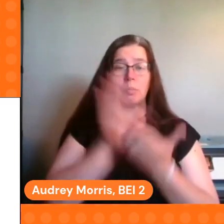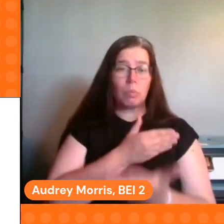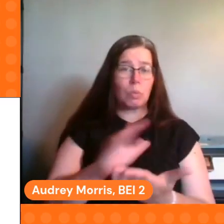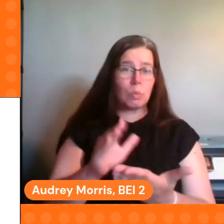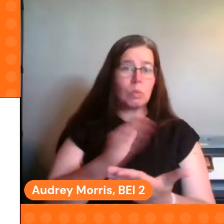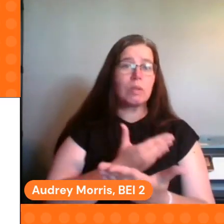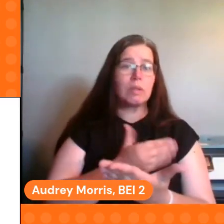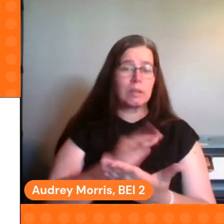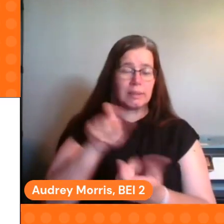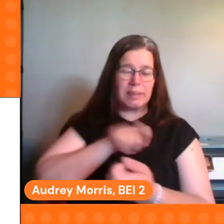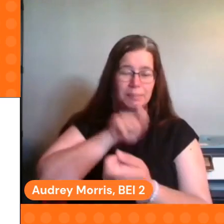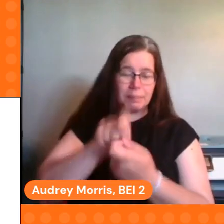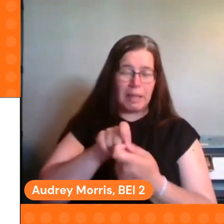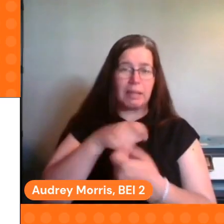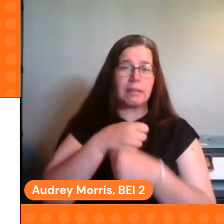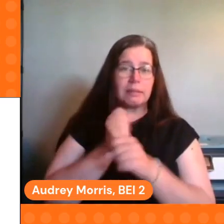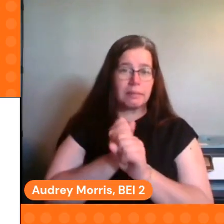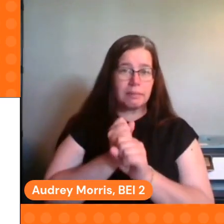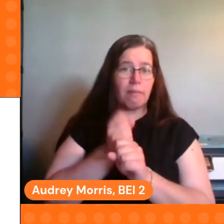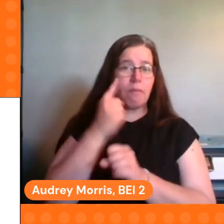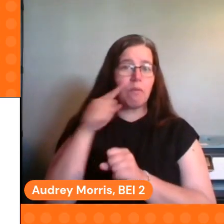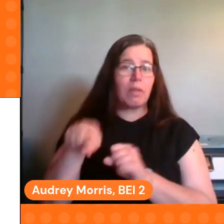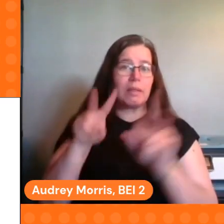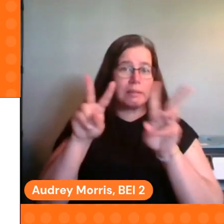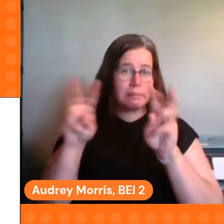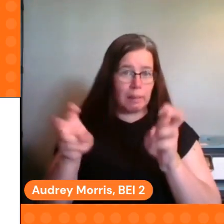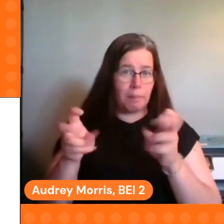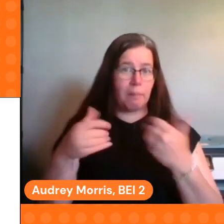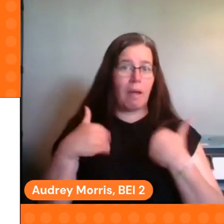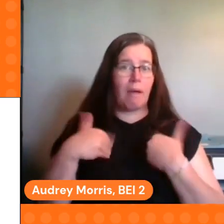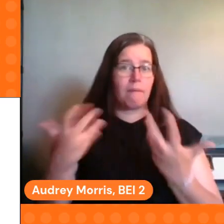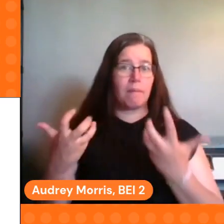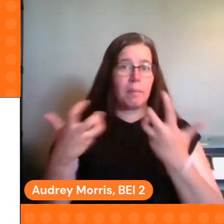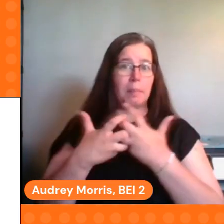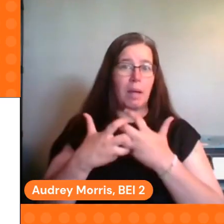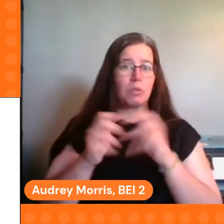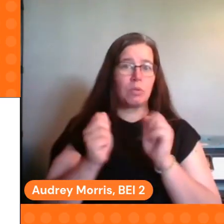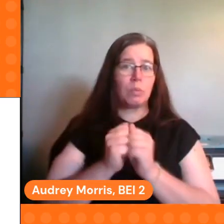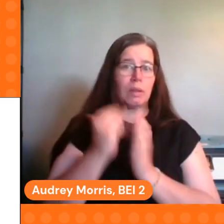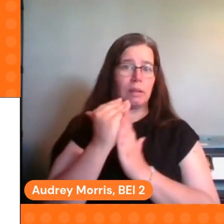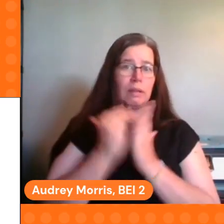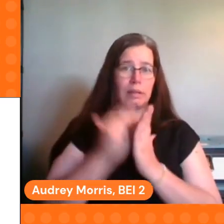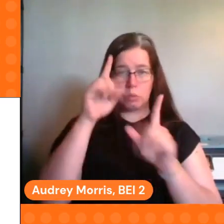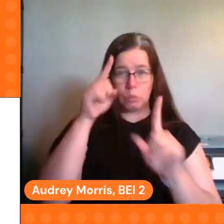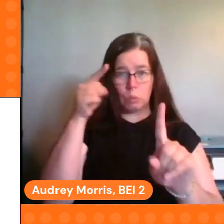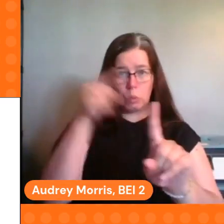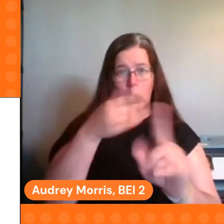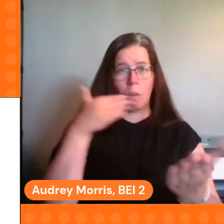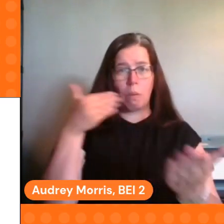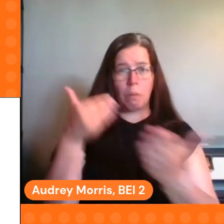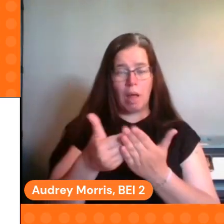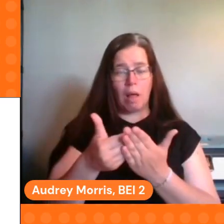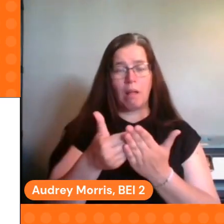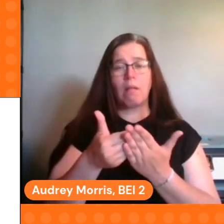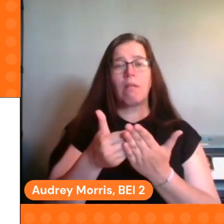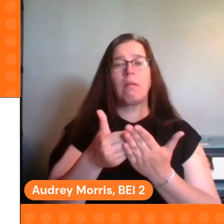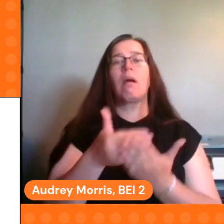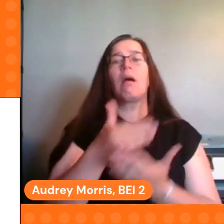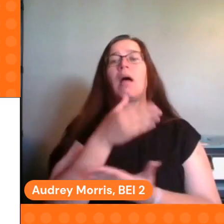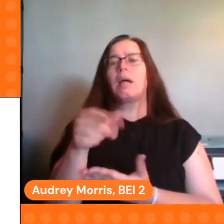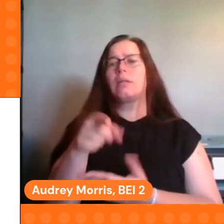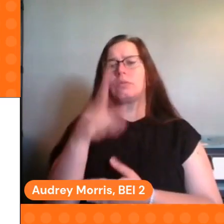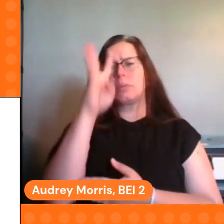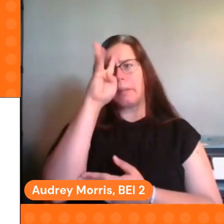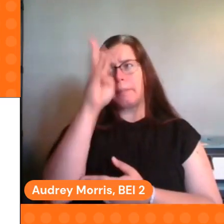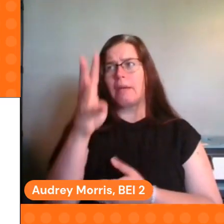like specifically for the topic, so it had matched the lesson goal very, very well. And can you imagine